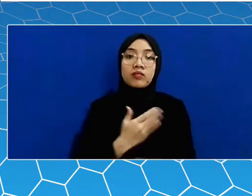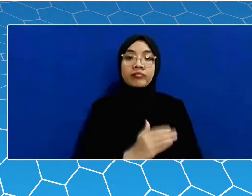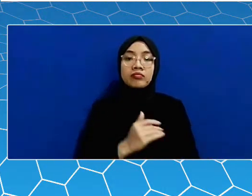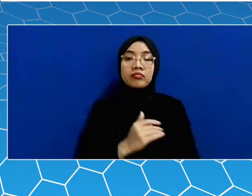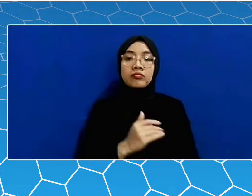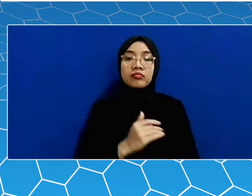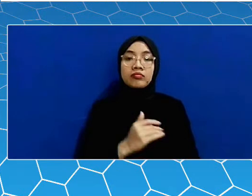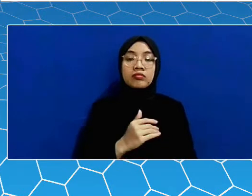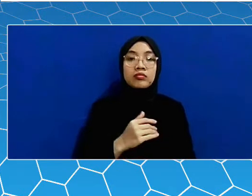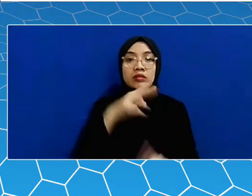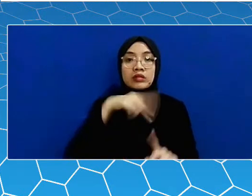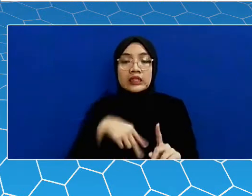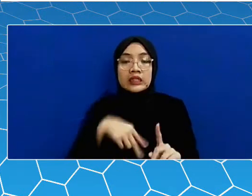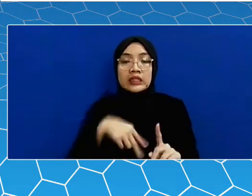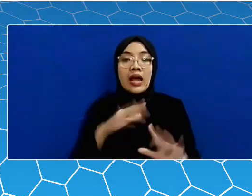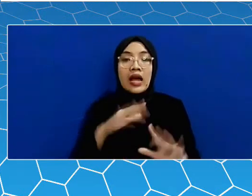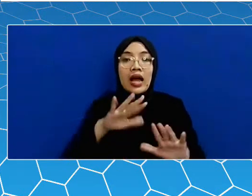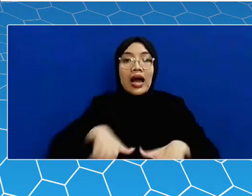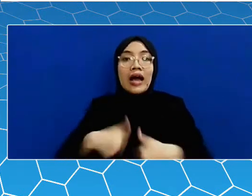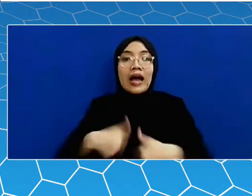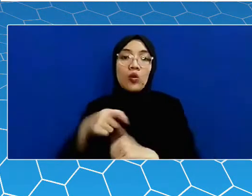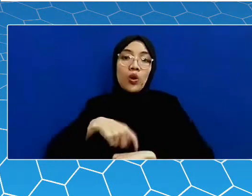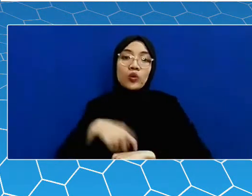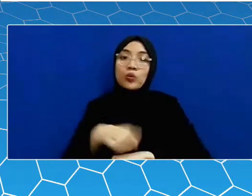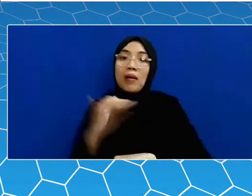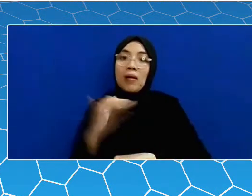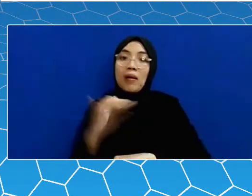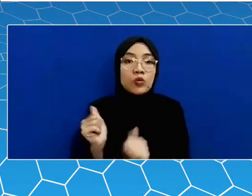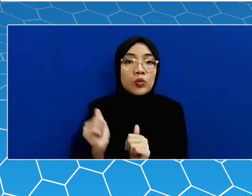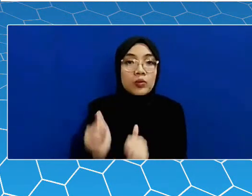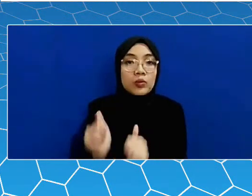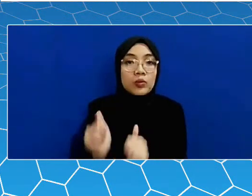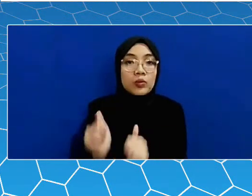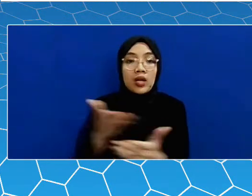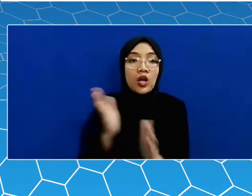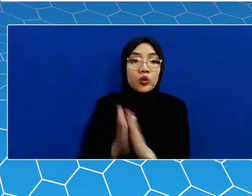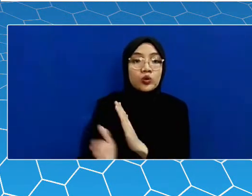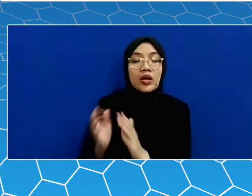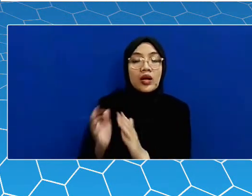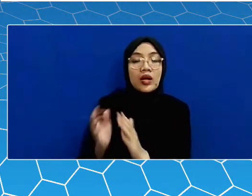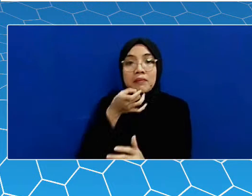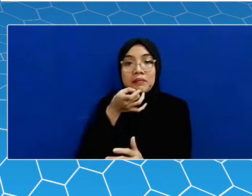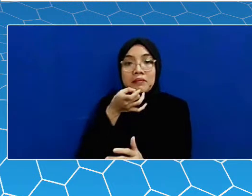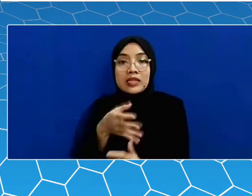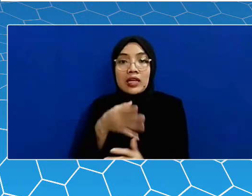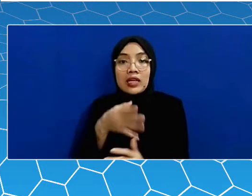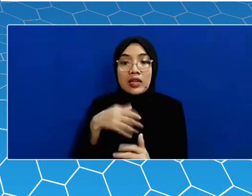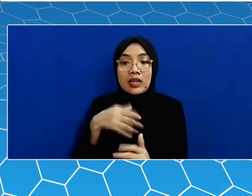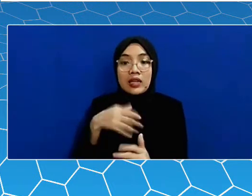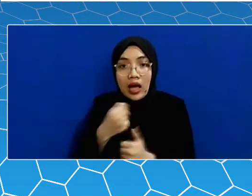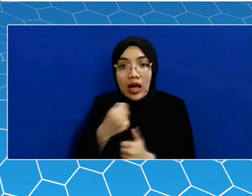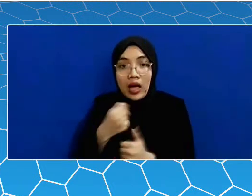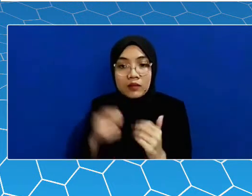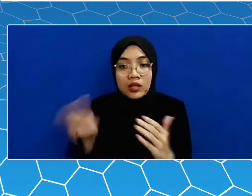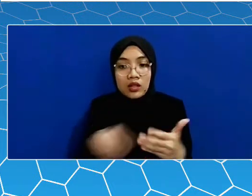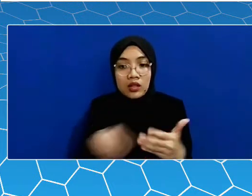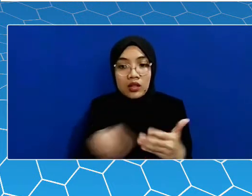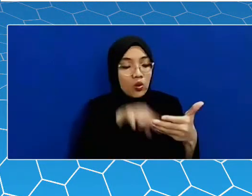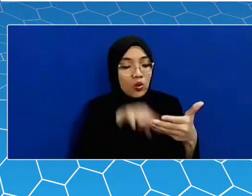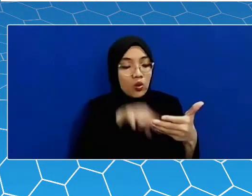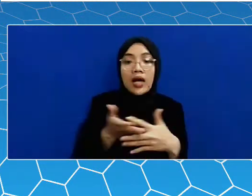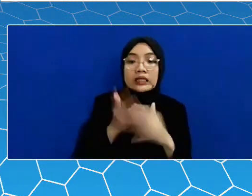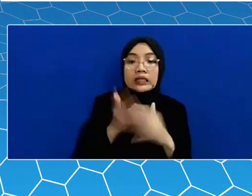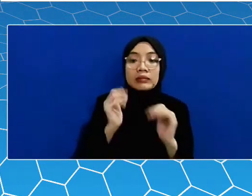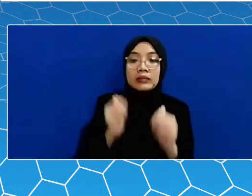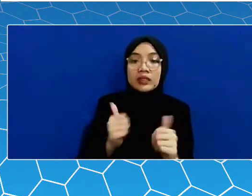to receive proactive follow-up and messaging through access to platforms like ours, which will support them in better self-management of